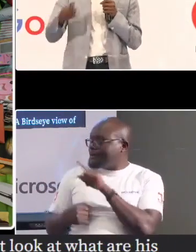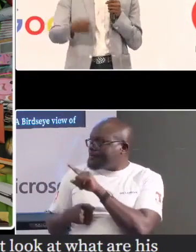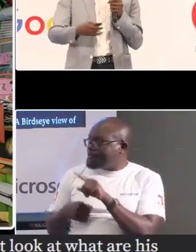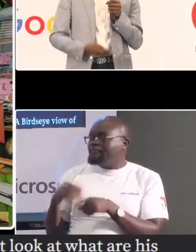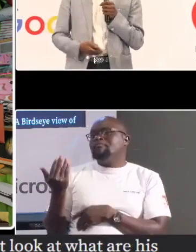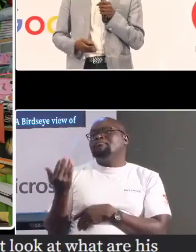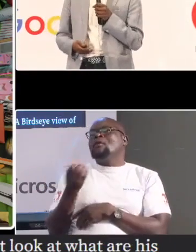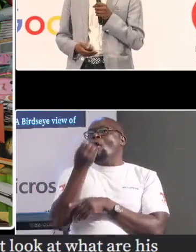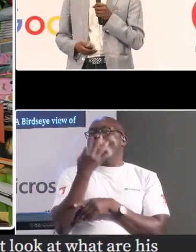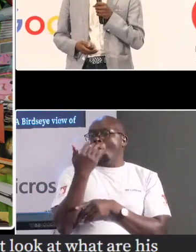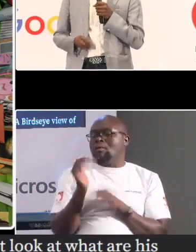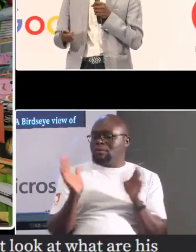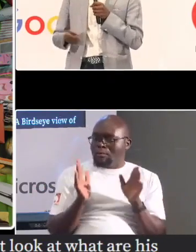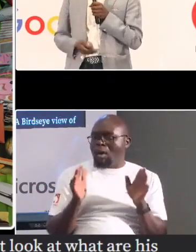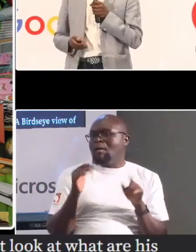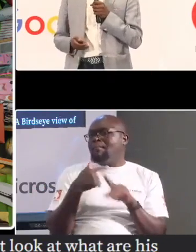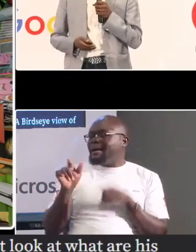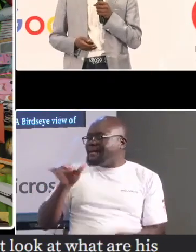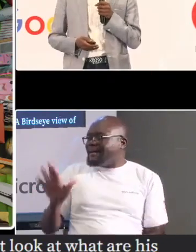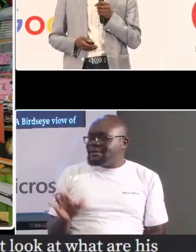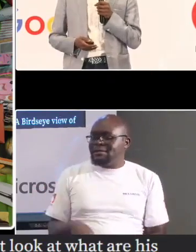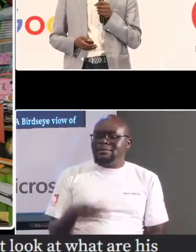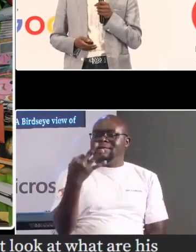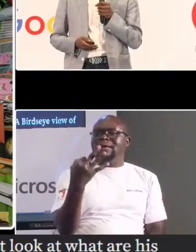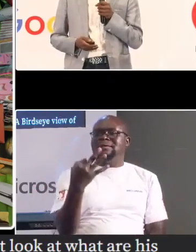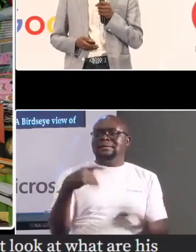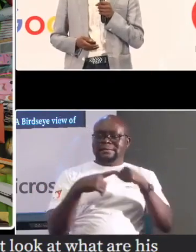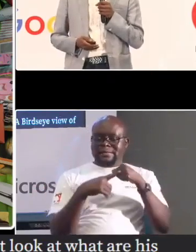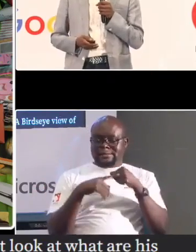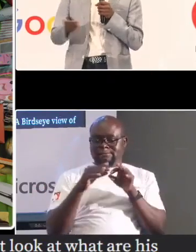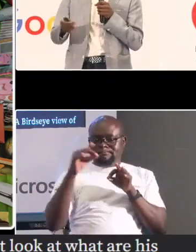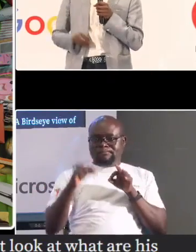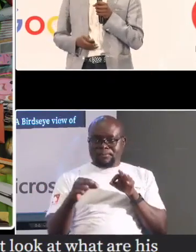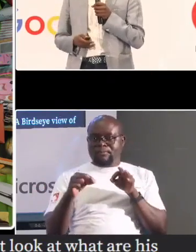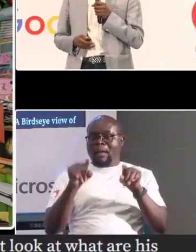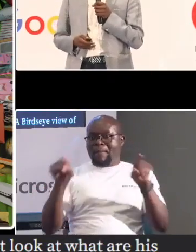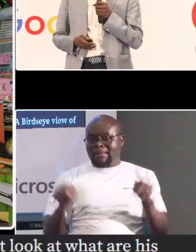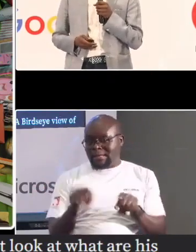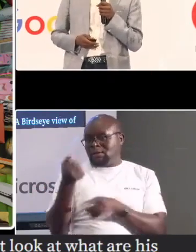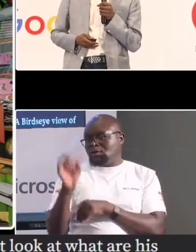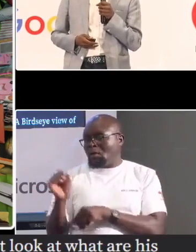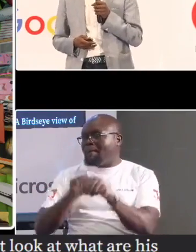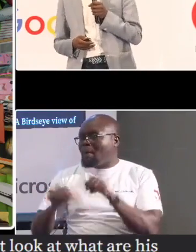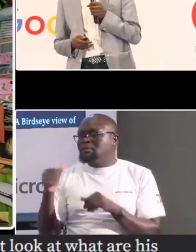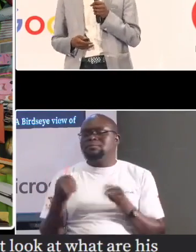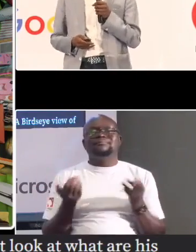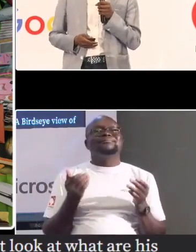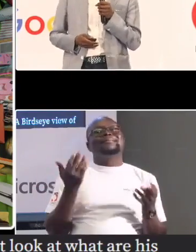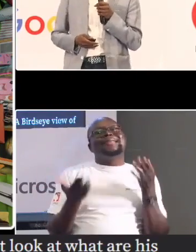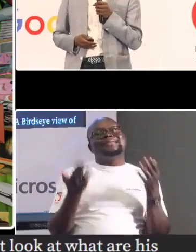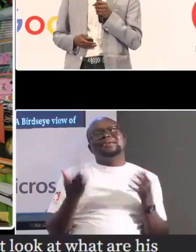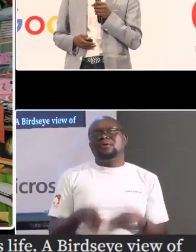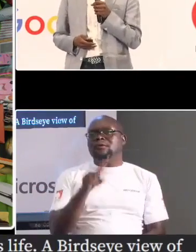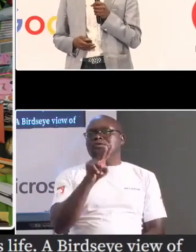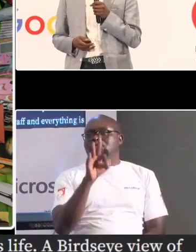Hong Kong flats are small. His flat was 36 square meters. So to put that in context, it's about the size of 2